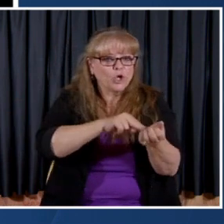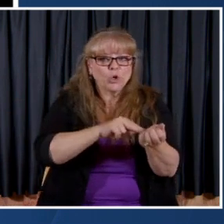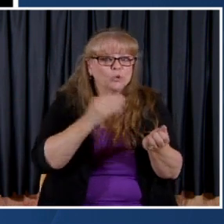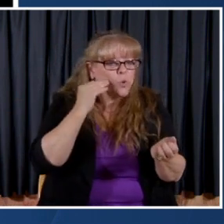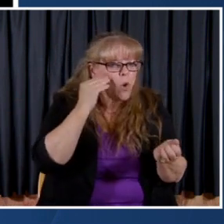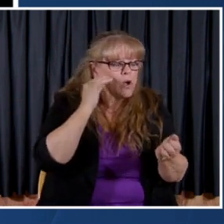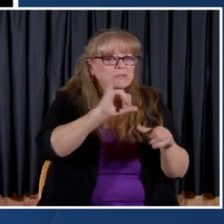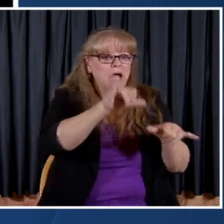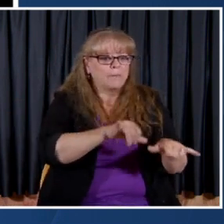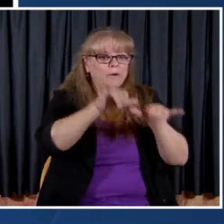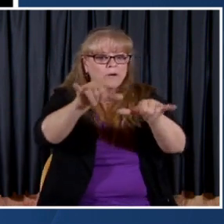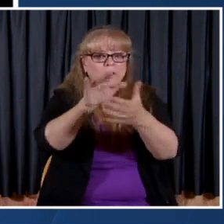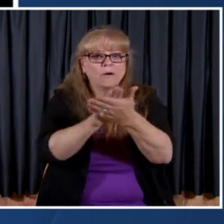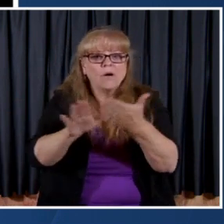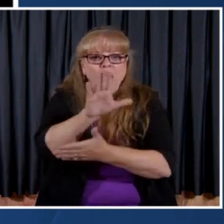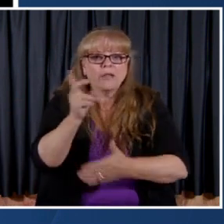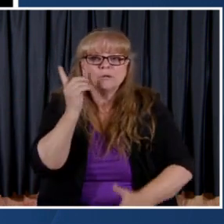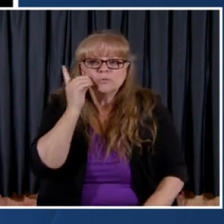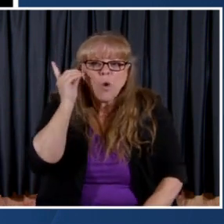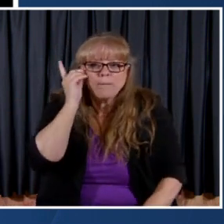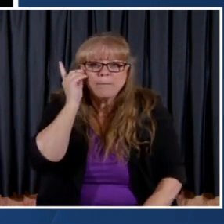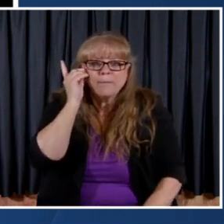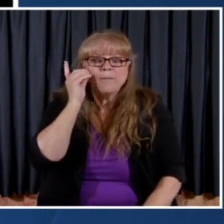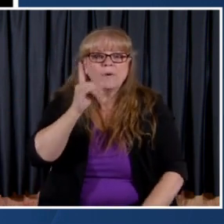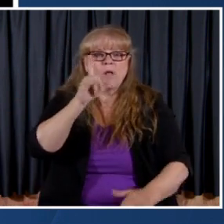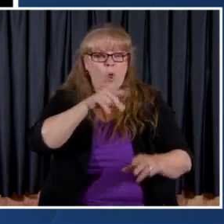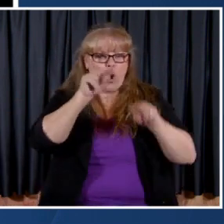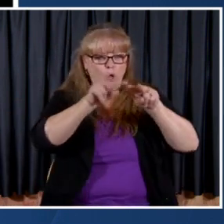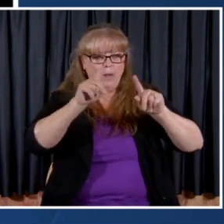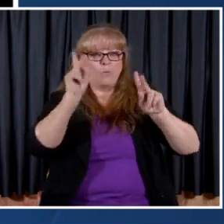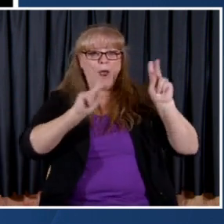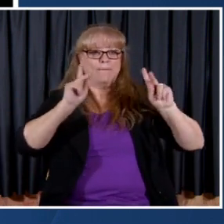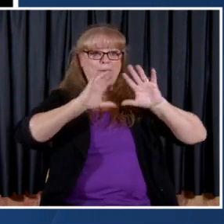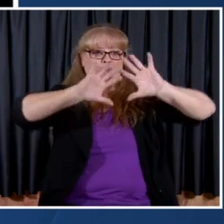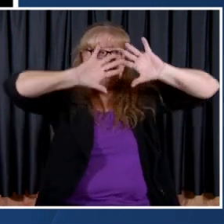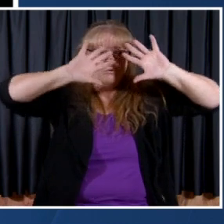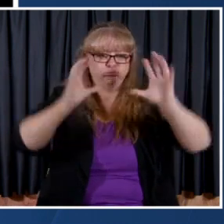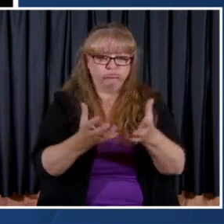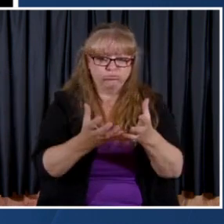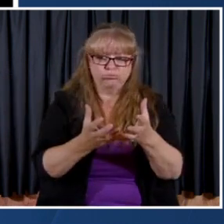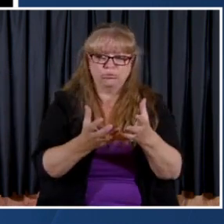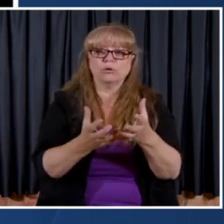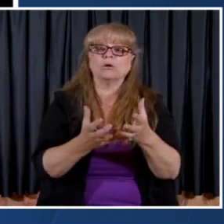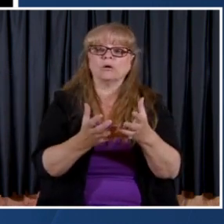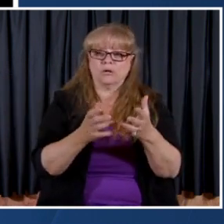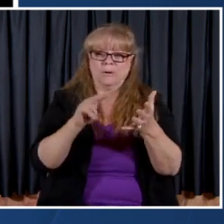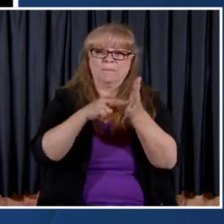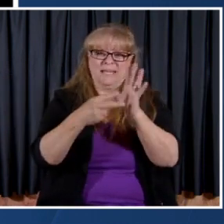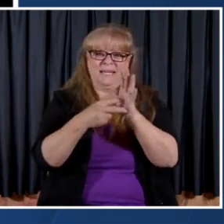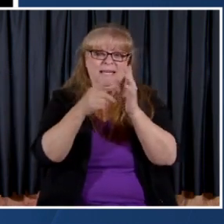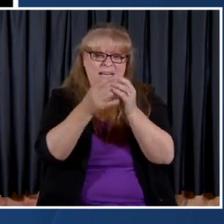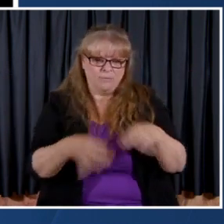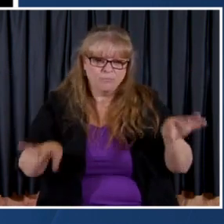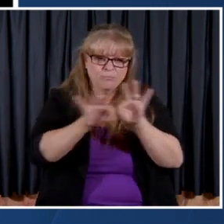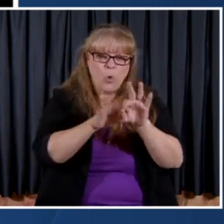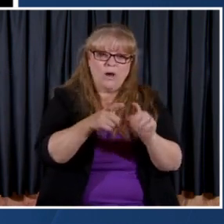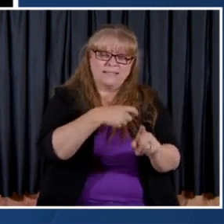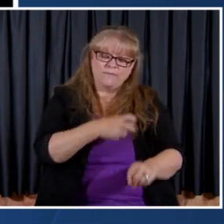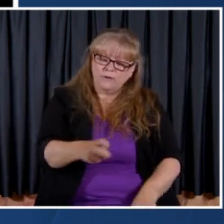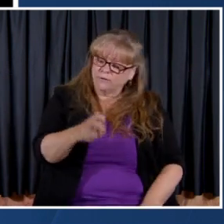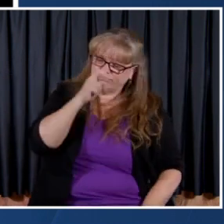additional measures. We've taken many of those around our prisons. Both the prison guards and the inmates are wearing masks. When there's